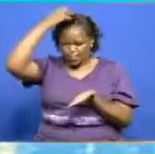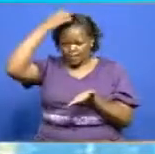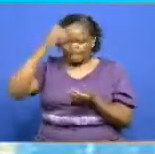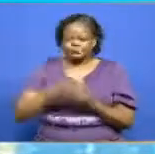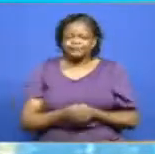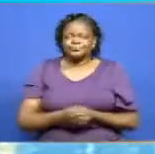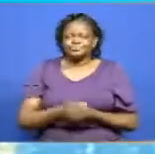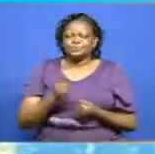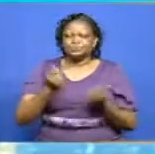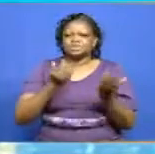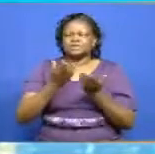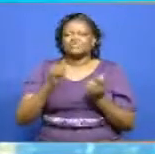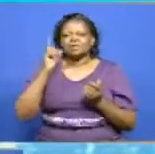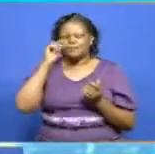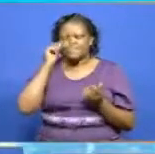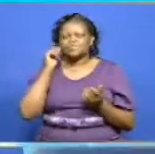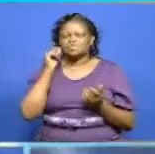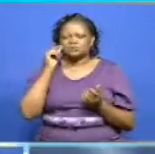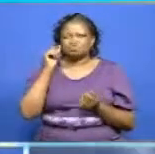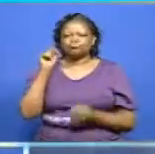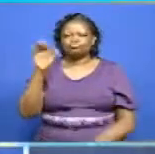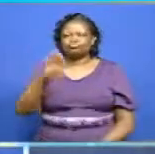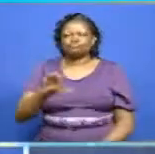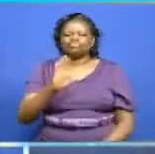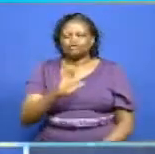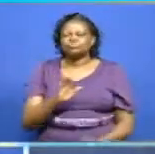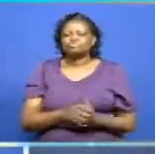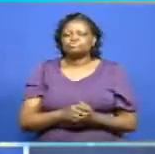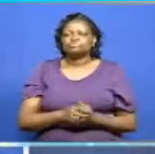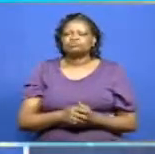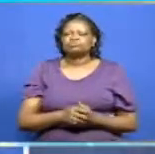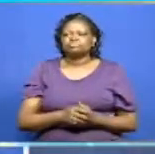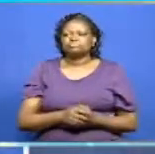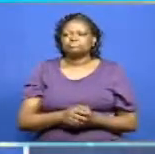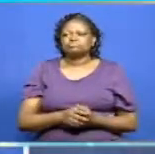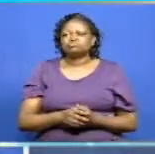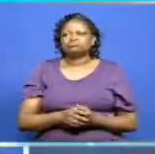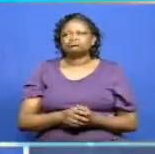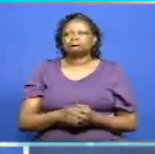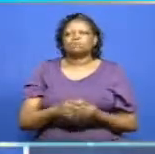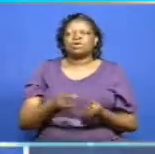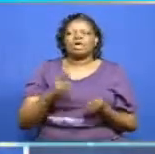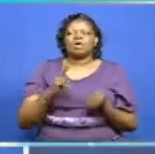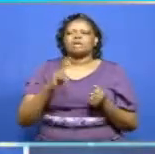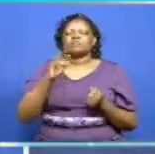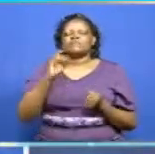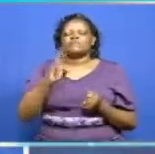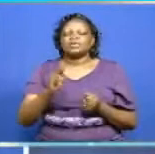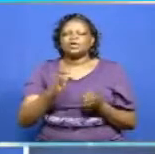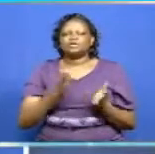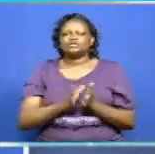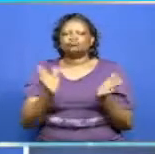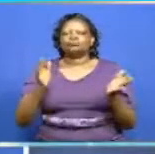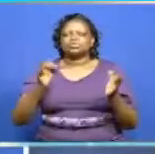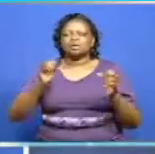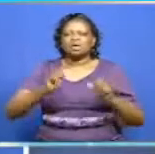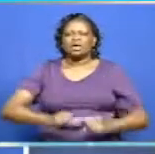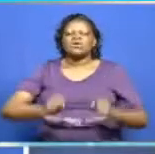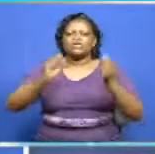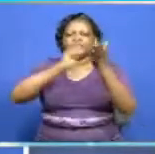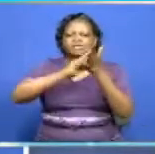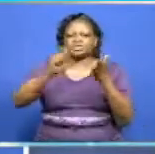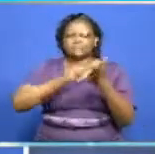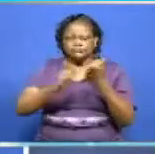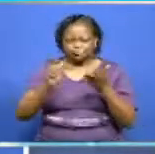in the Mombasa Archdiocese for 12 years as the Vicar General and head of the Secretariat. Bishop-elect Wilybard, in responding to